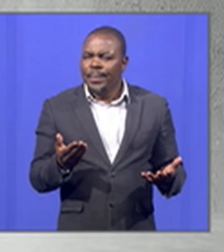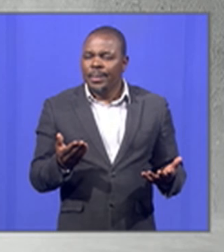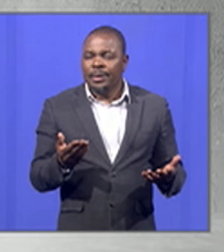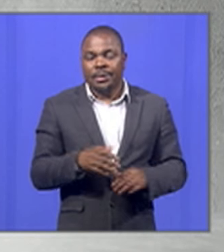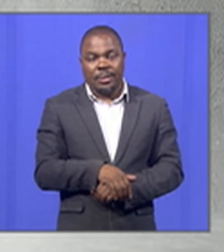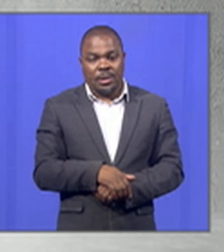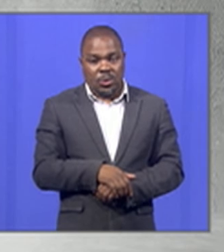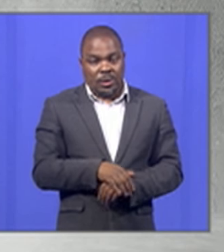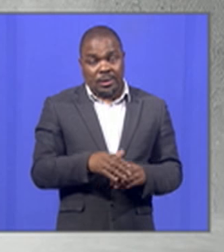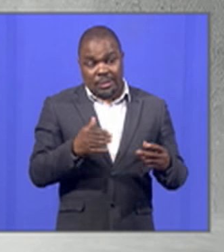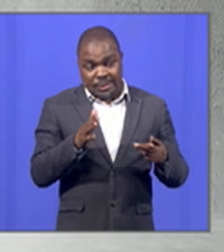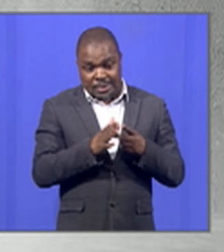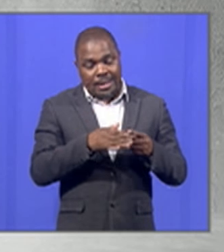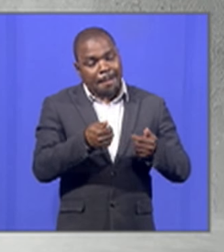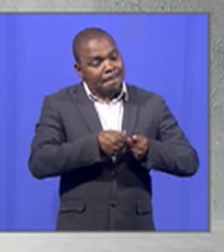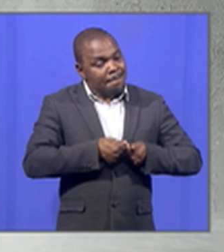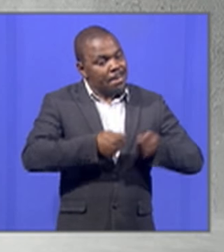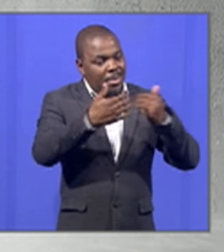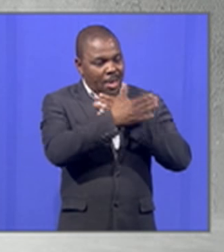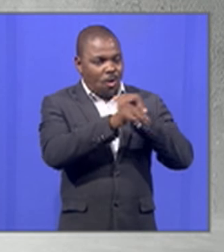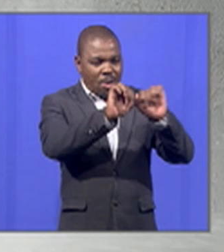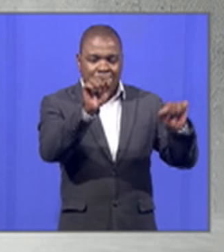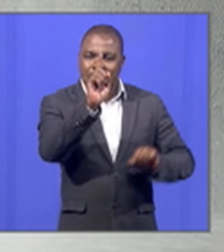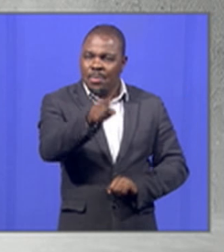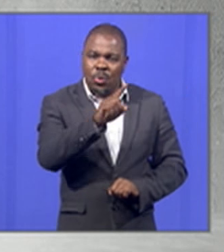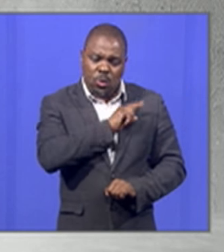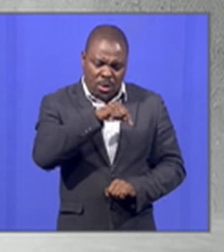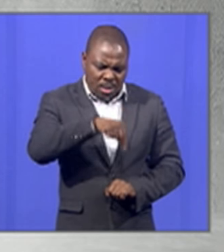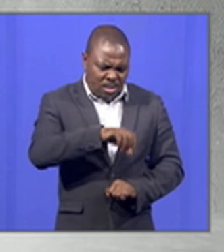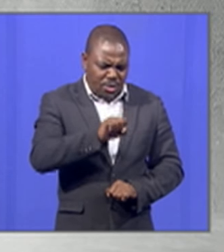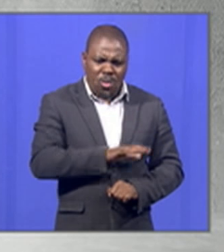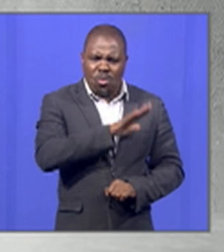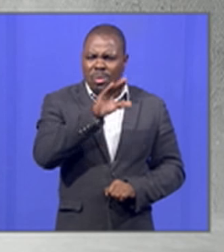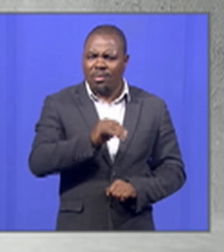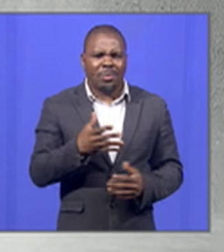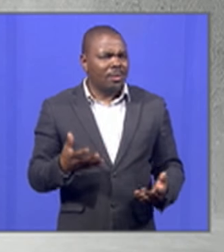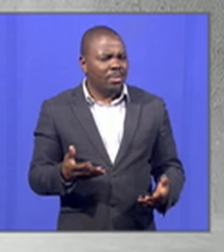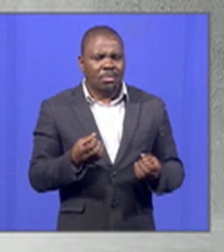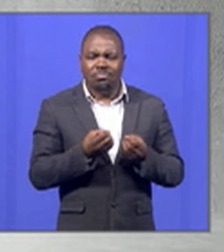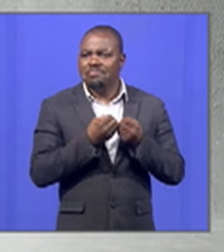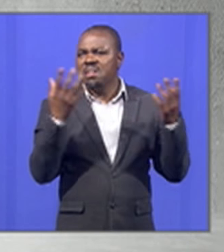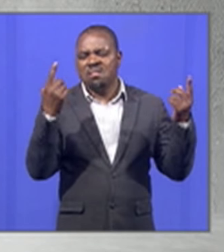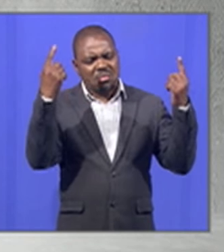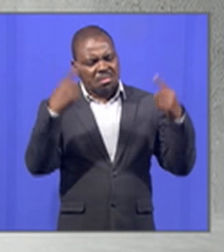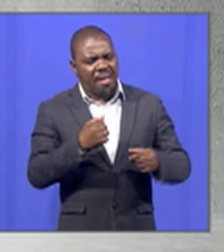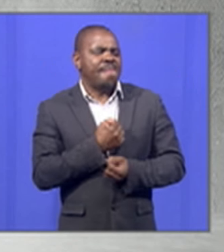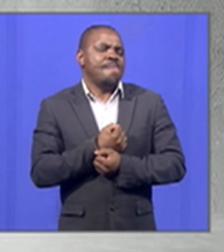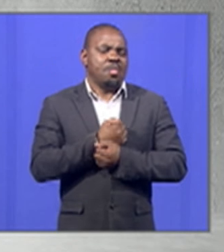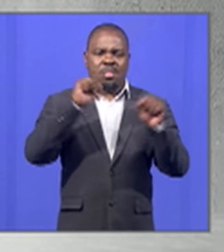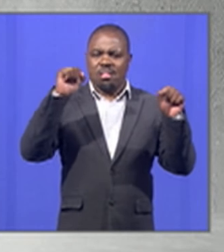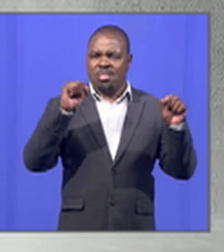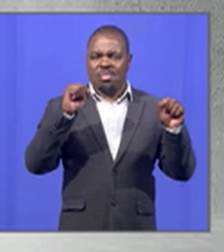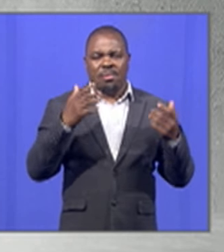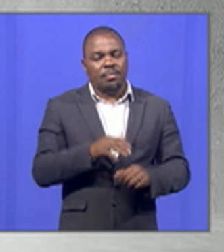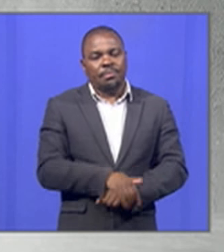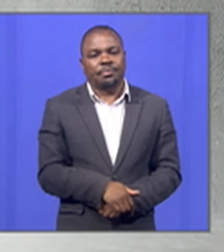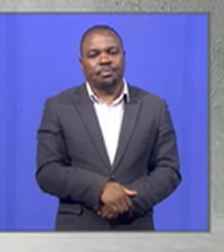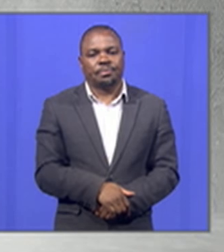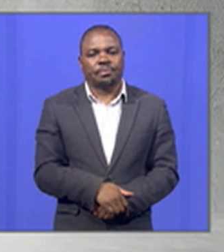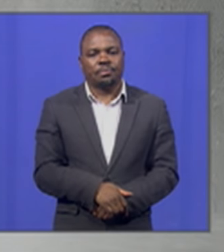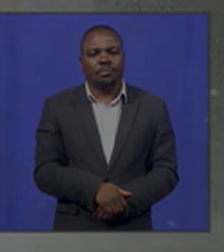Afrika Borwa ba boele mafase a bona gobane ka nnete ge le naga gešo ya Afrika Borwa ge le bafaledi bona ba ekgapa ba ekgoroša ka naga ya rena.